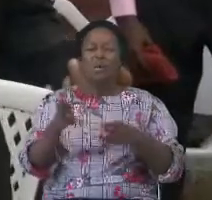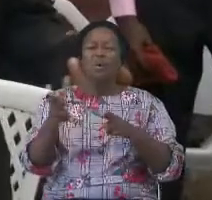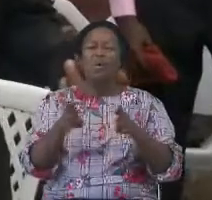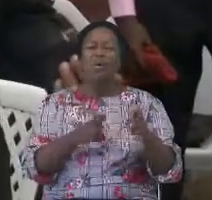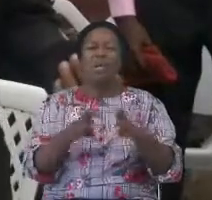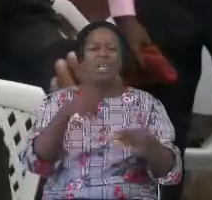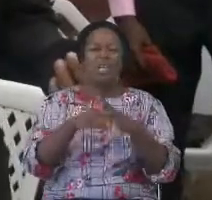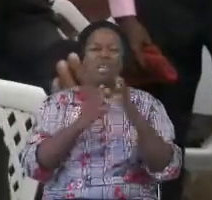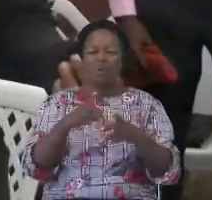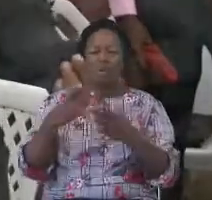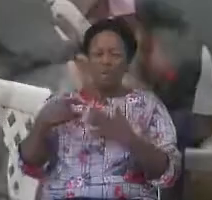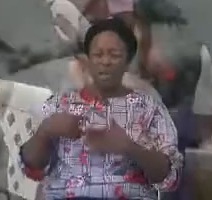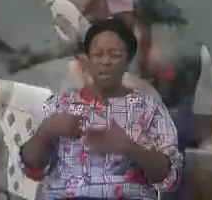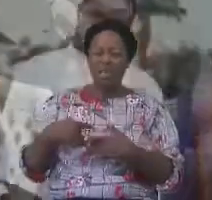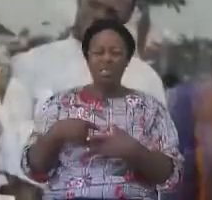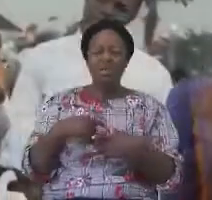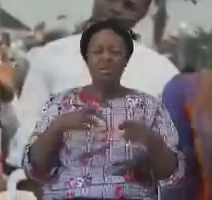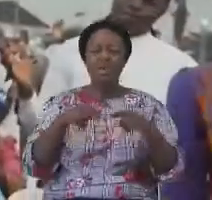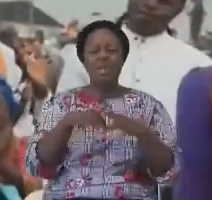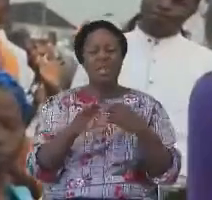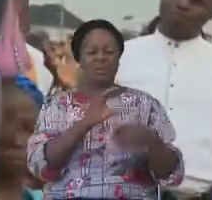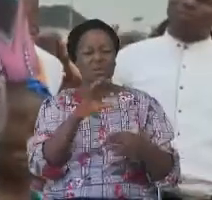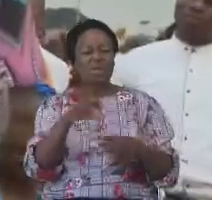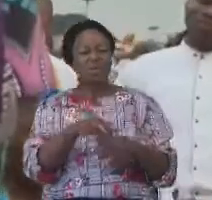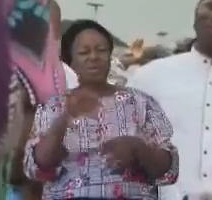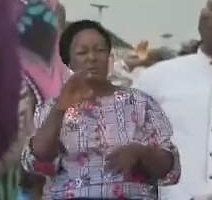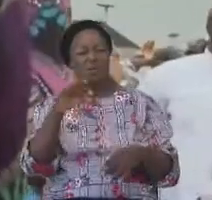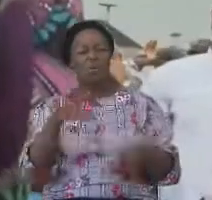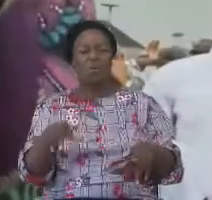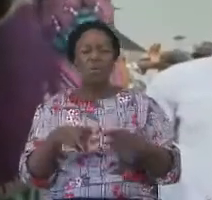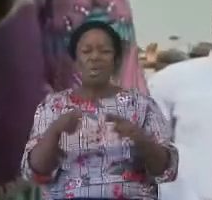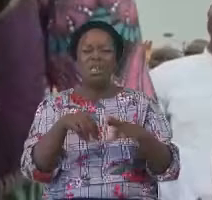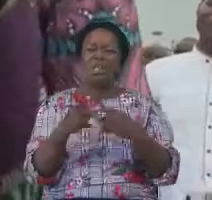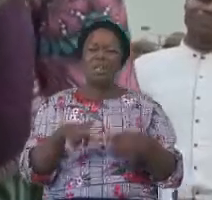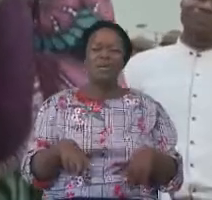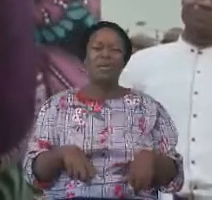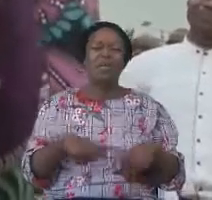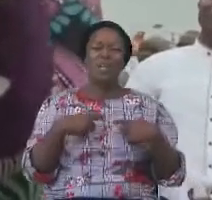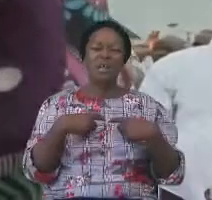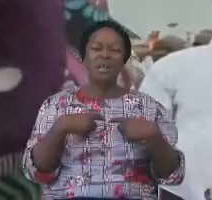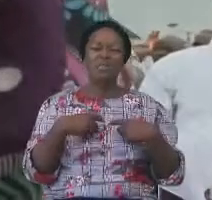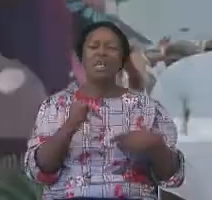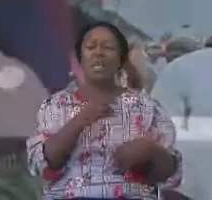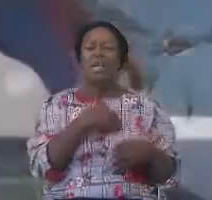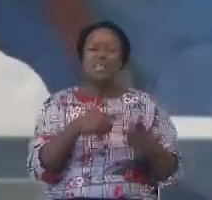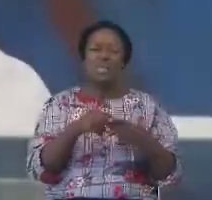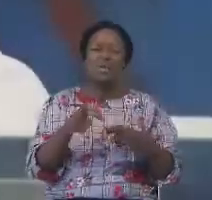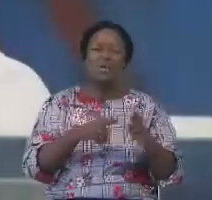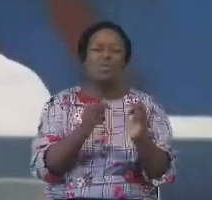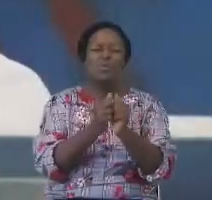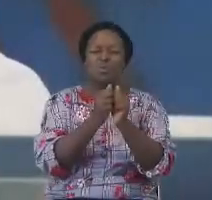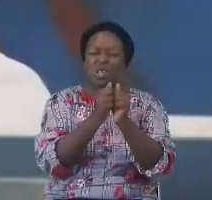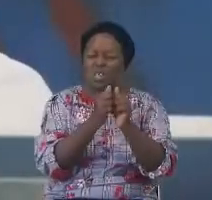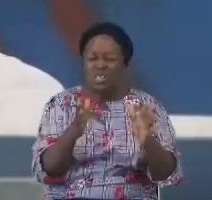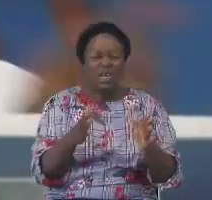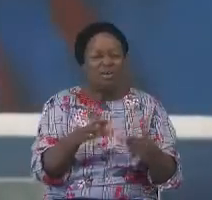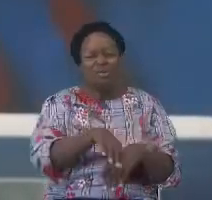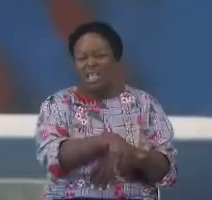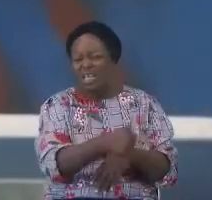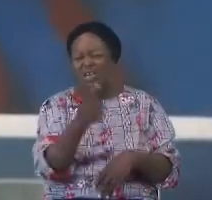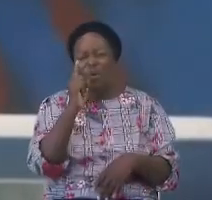lord reign in our hearts reign in our soul reign in our